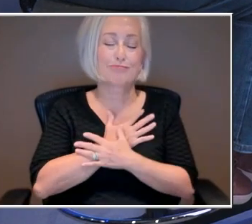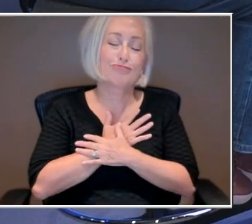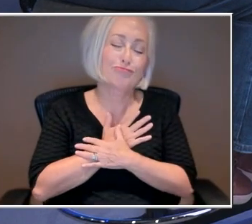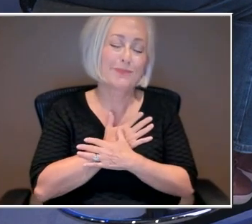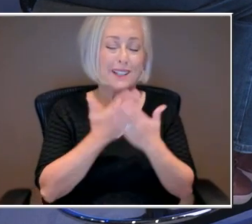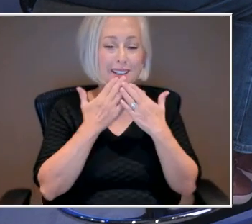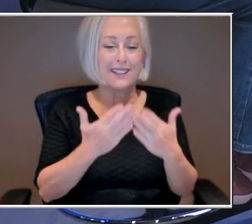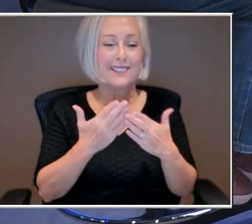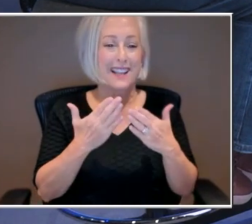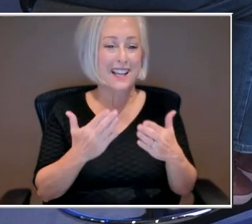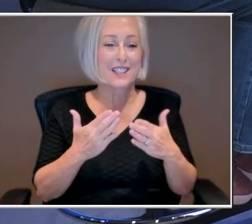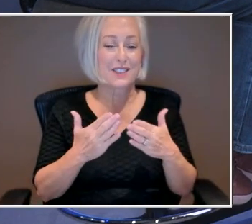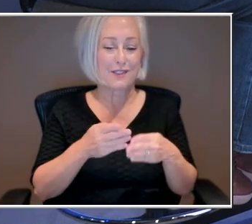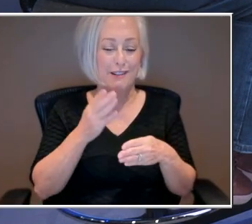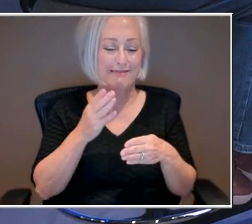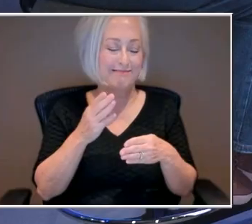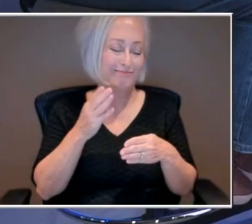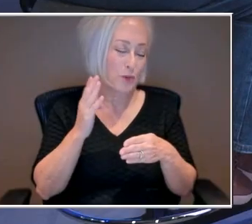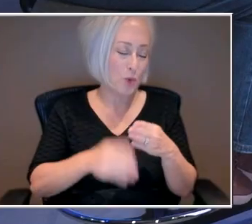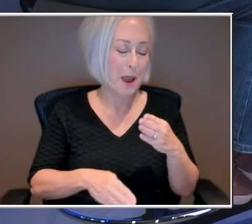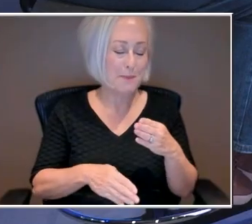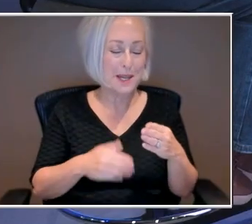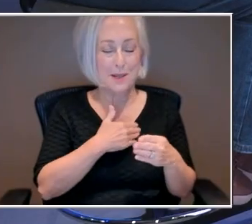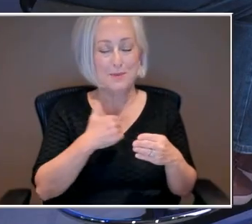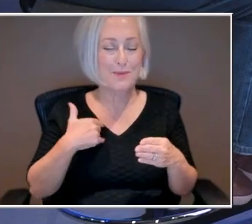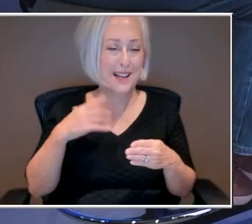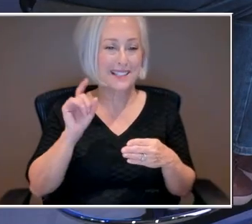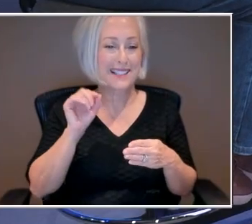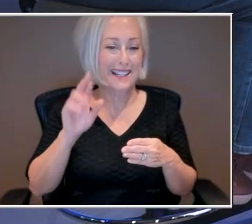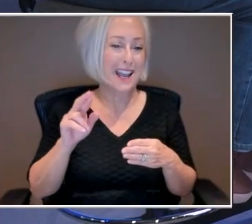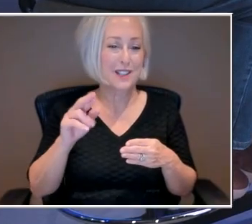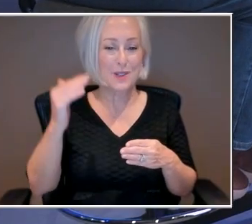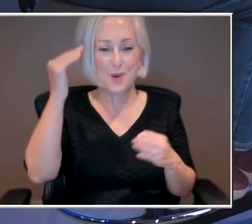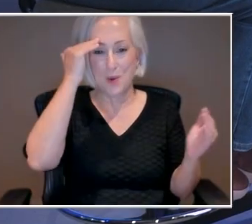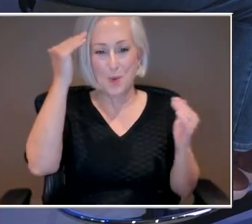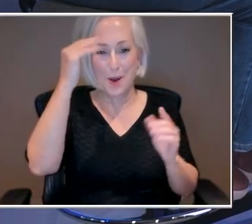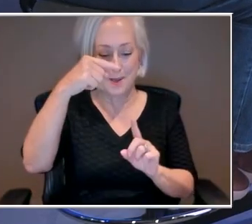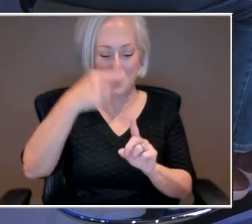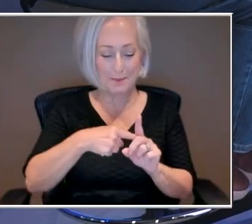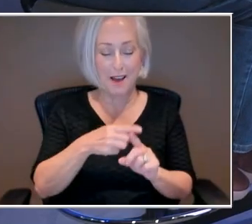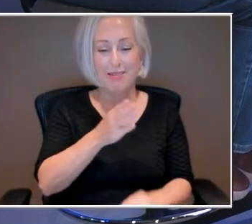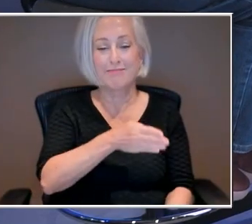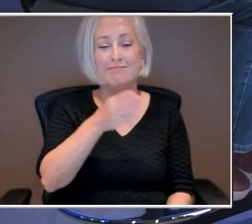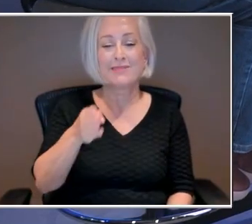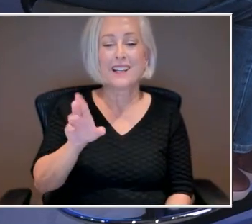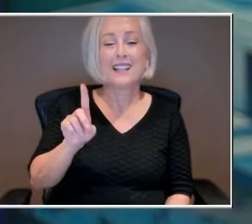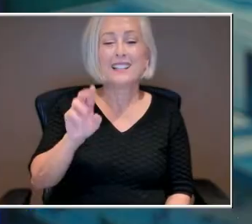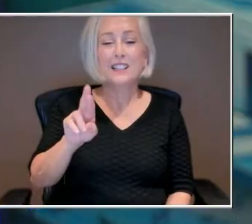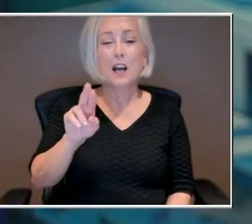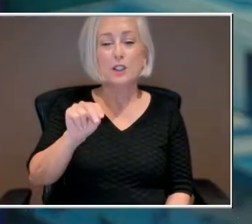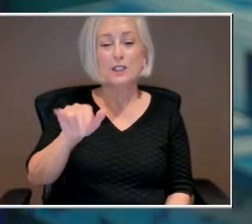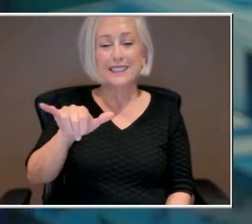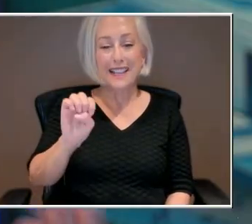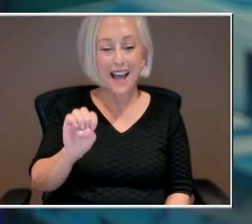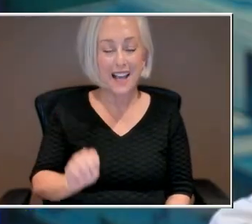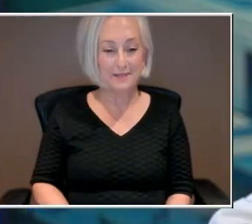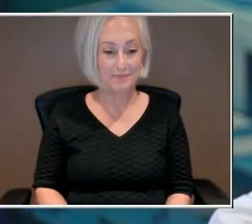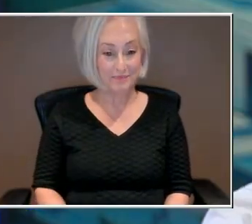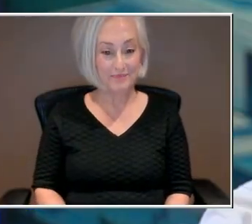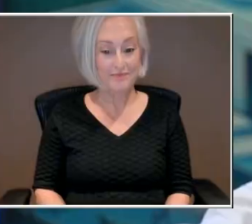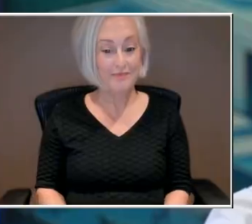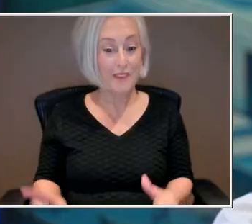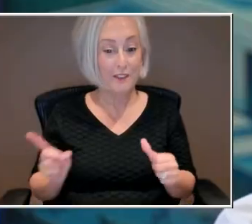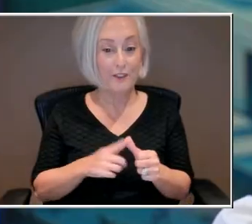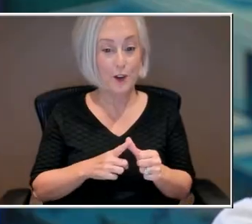to wrap up Breast Cancer Awareness Month. Dr. Nye, what's the big takeaway from this story? First, these are some of the